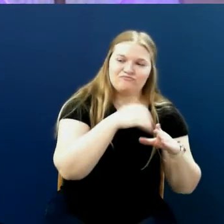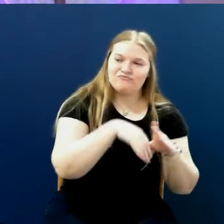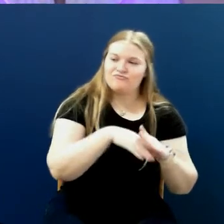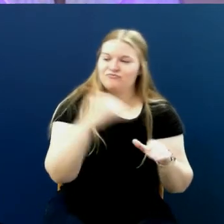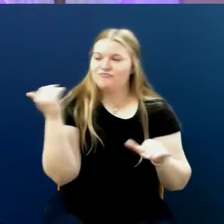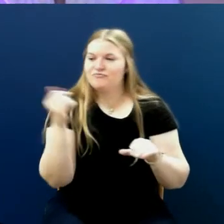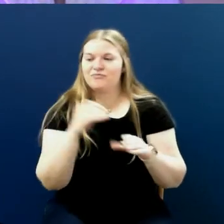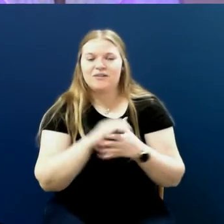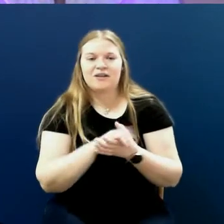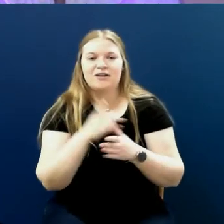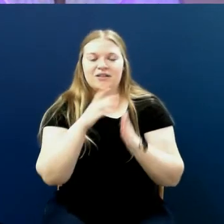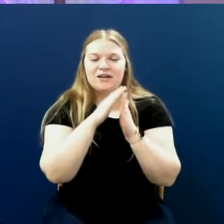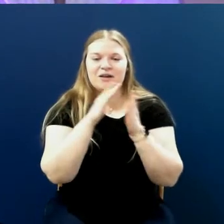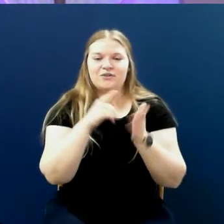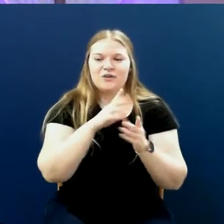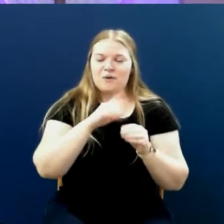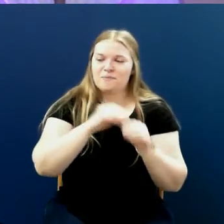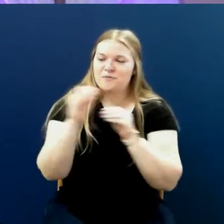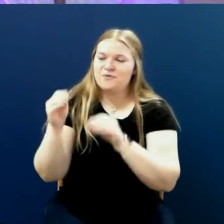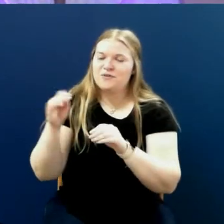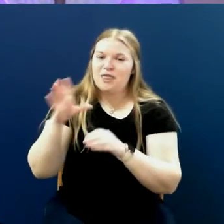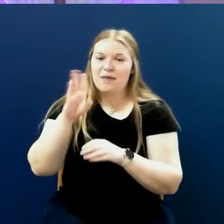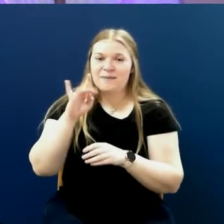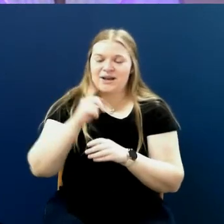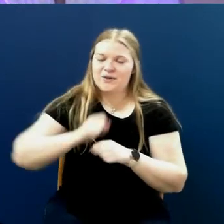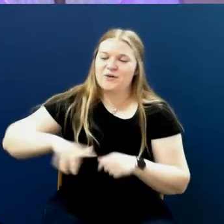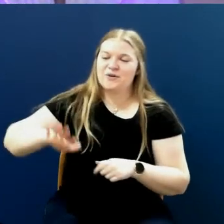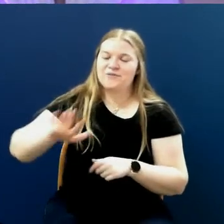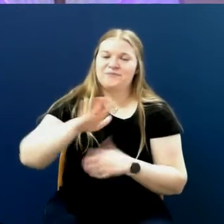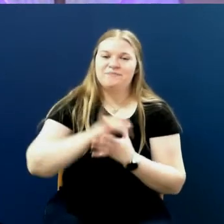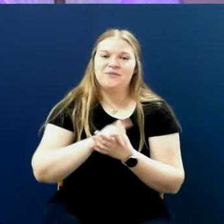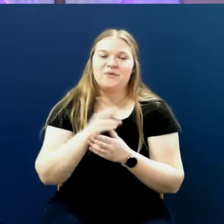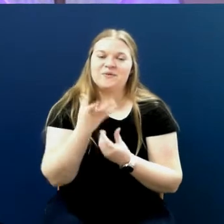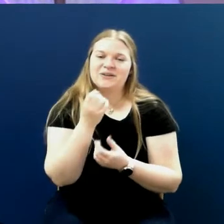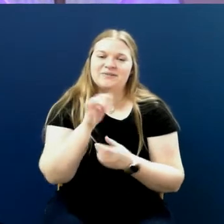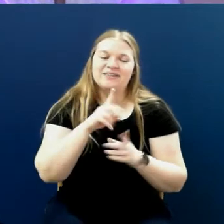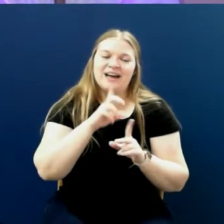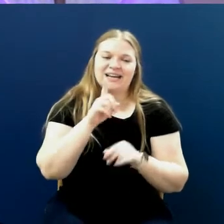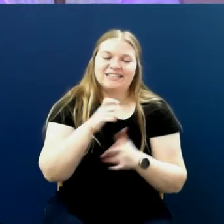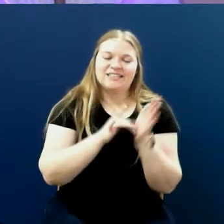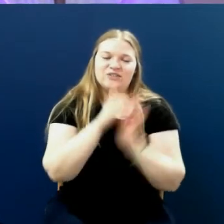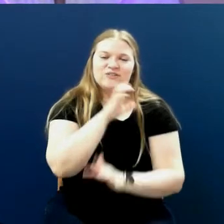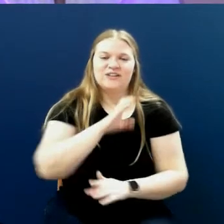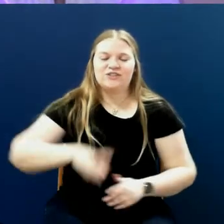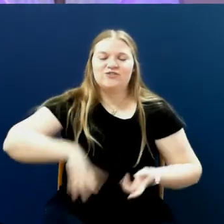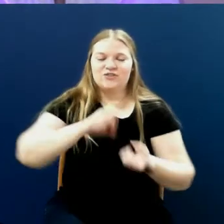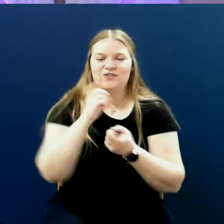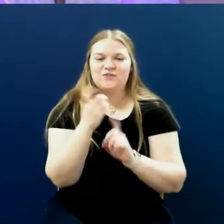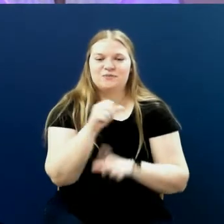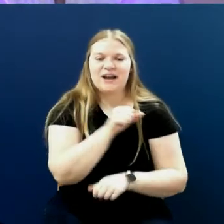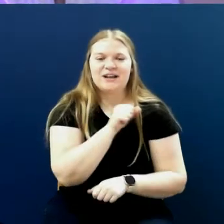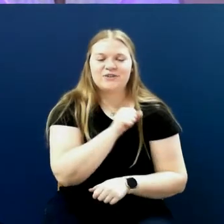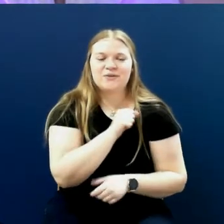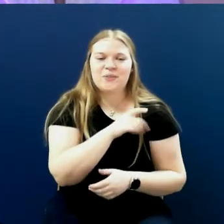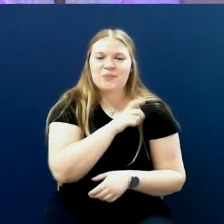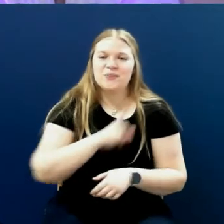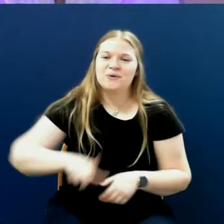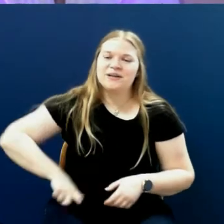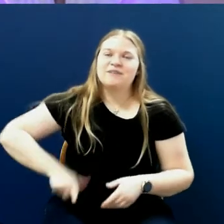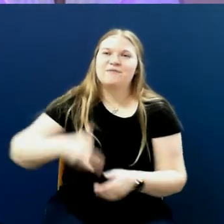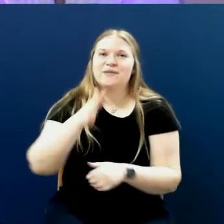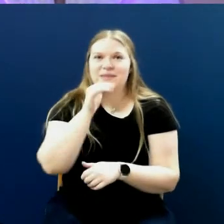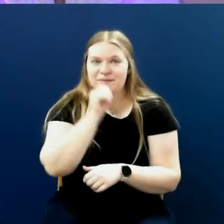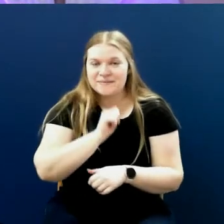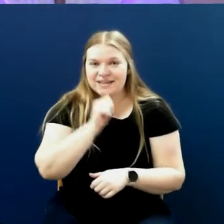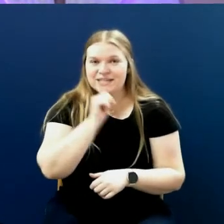move into the backyard? Or do you ask Jesus Christ to transform your attitude? Lord, give me the